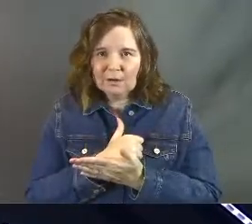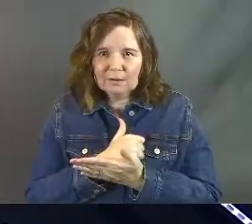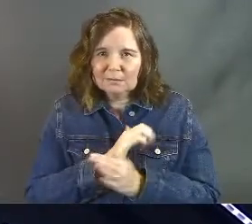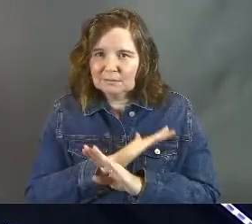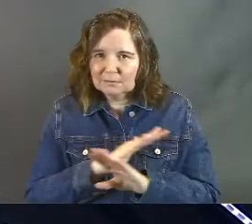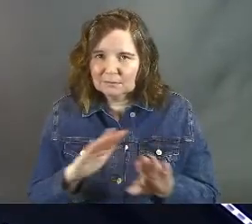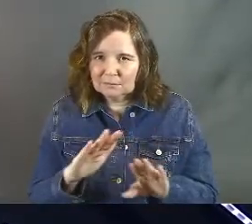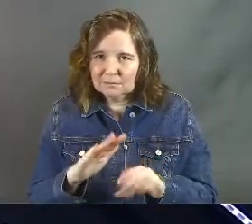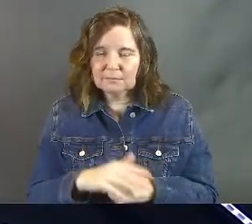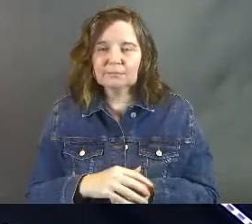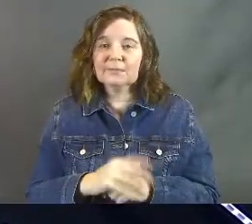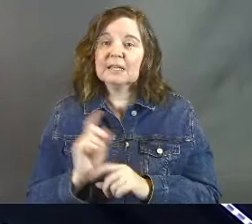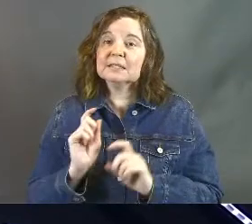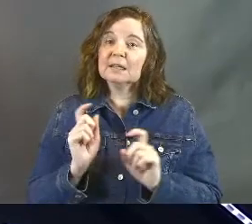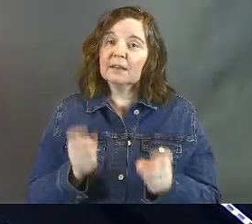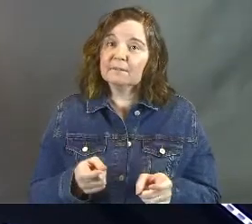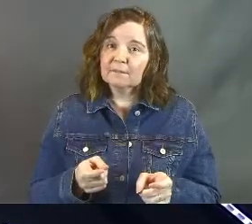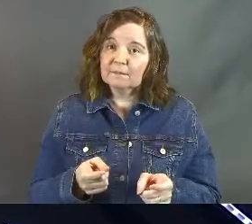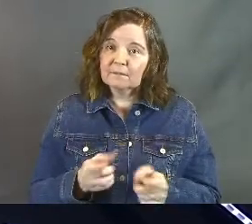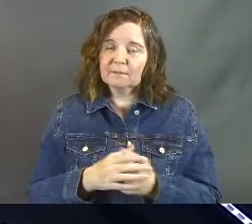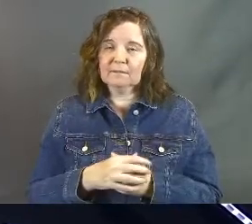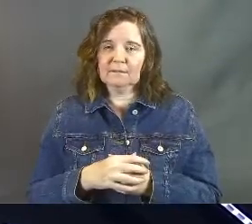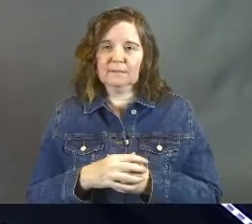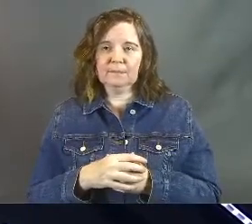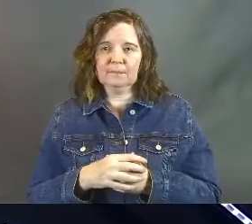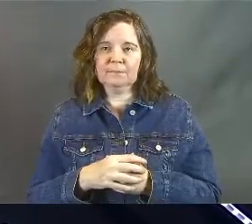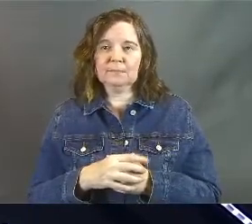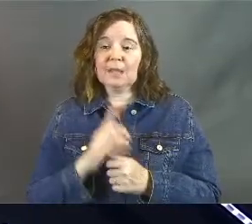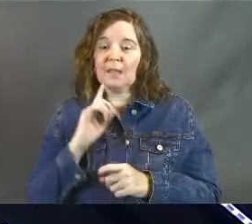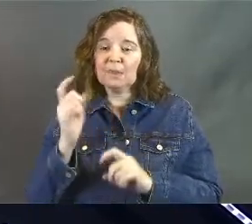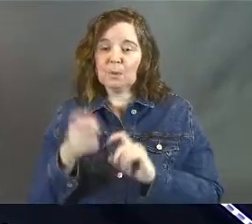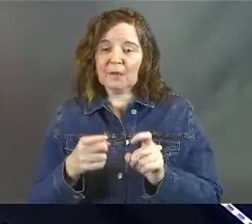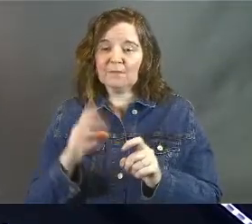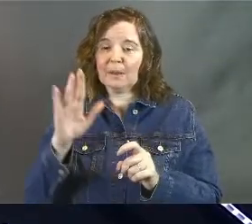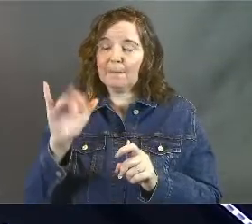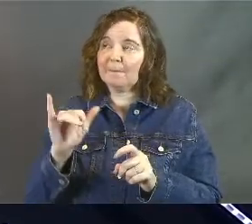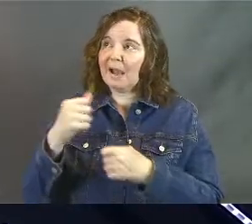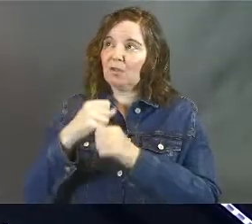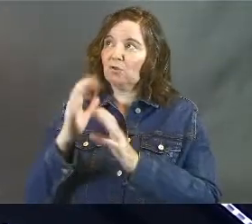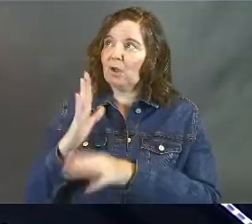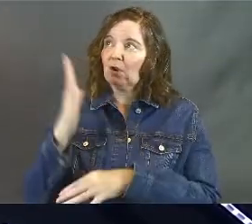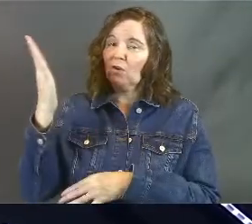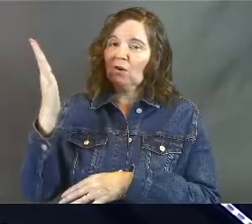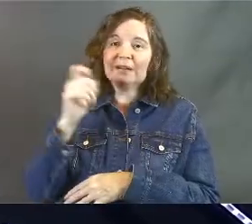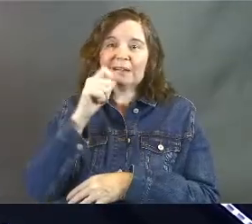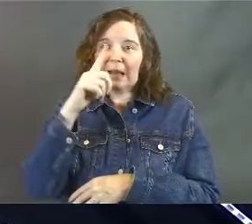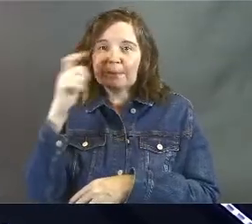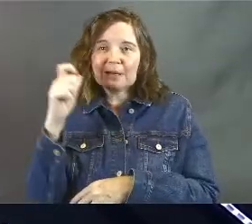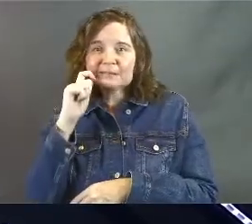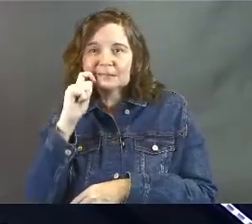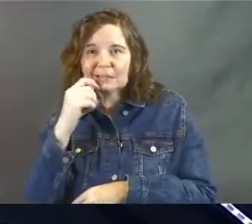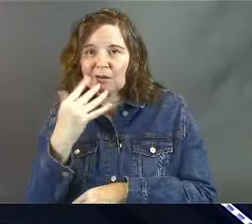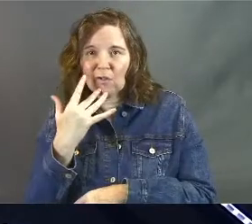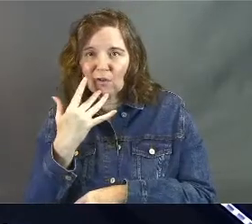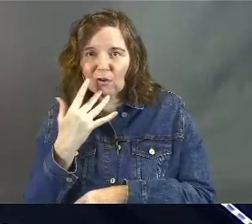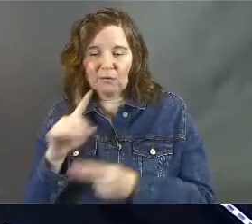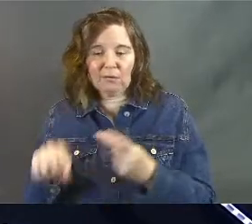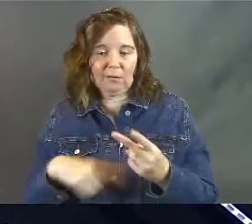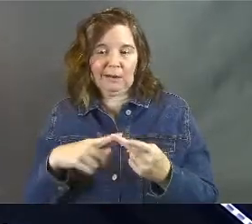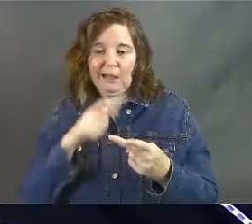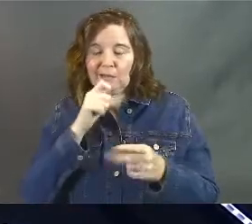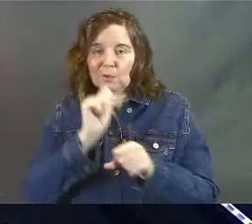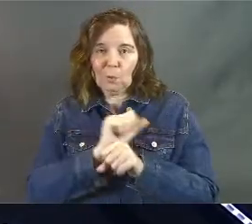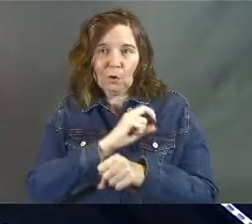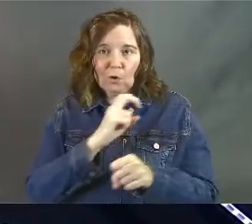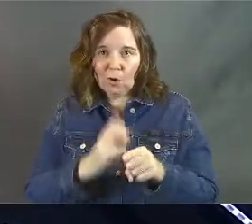rights. It's a gift. And they were given by the creator, not because of their skin color, not because they had